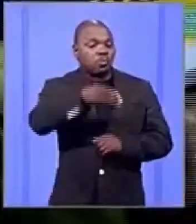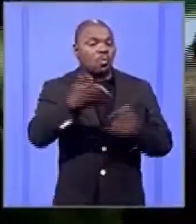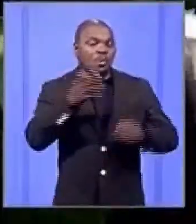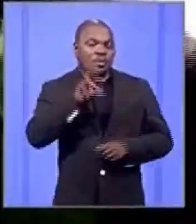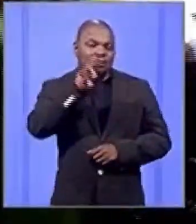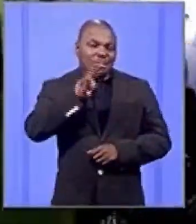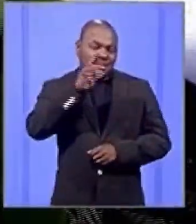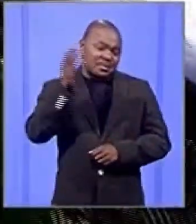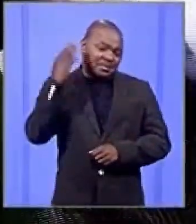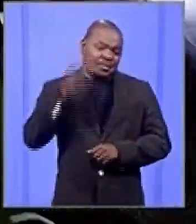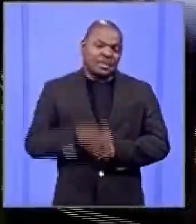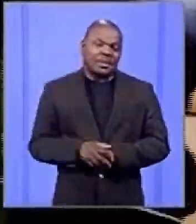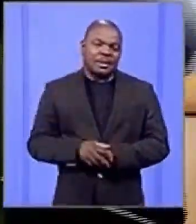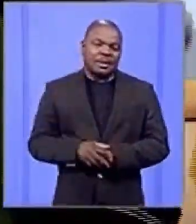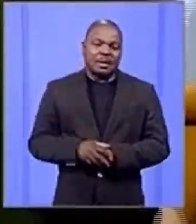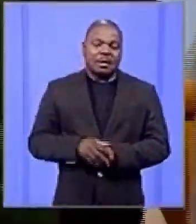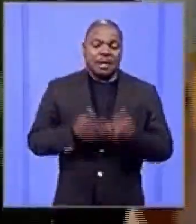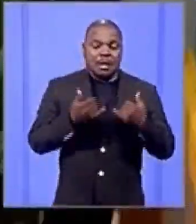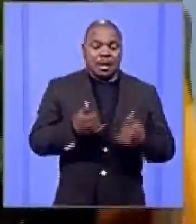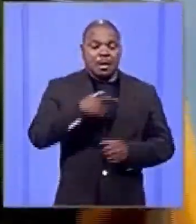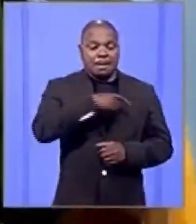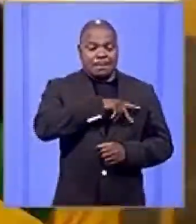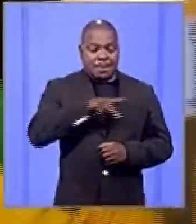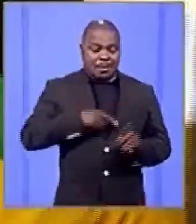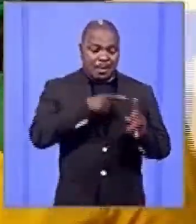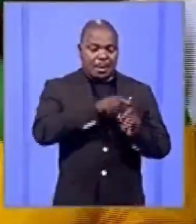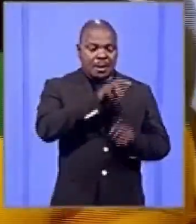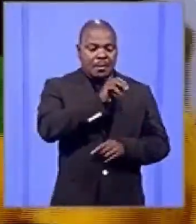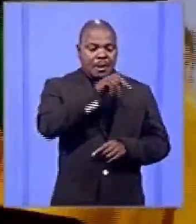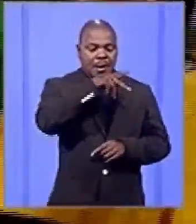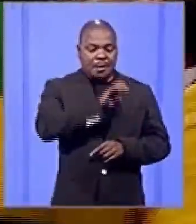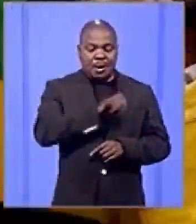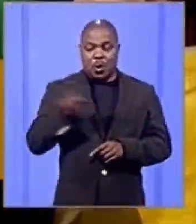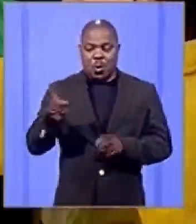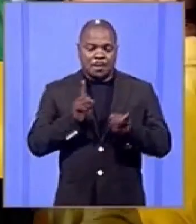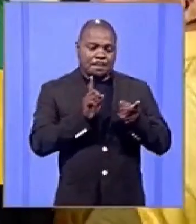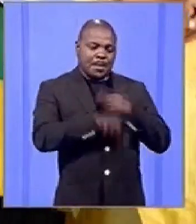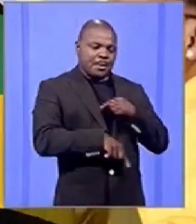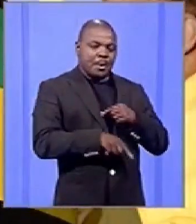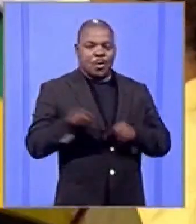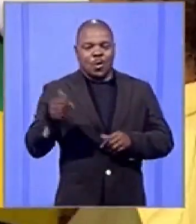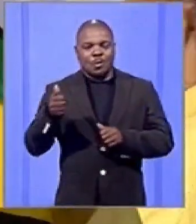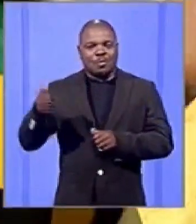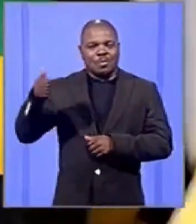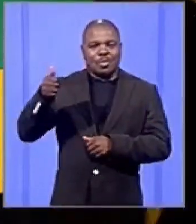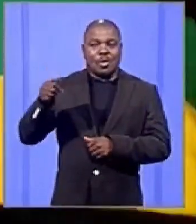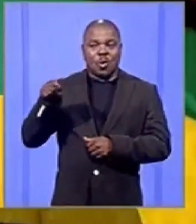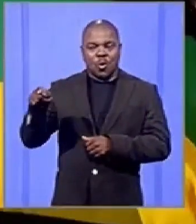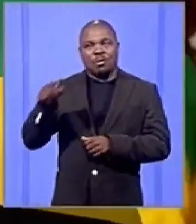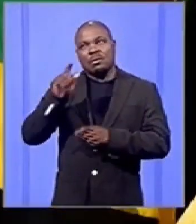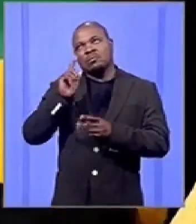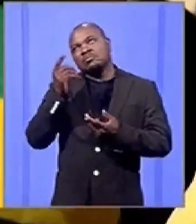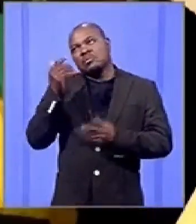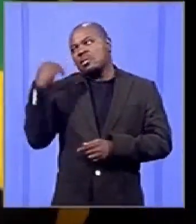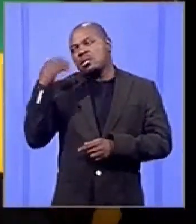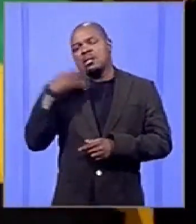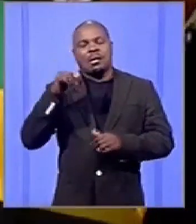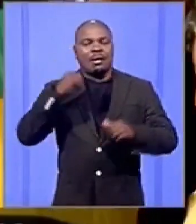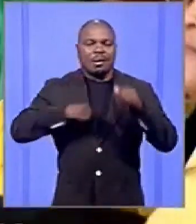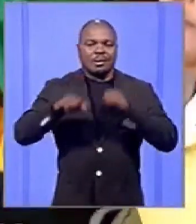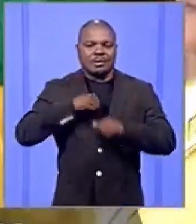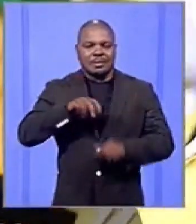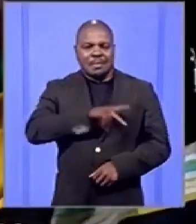Rustenburg. O fentse tonakgolo ya ga jaana Bushimo ape go tsena mo maemong ano. Maloi o thapiwa go nna tonakgolo ya nakwana ka nako mape a neng